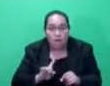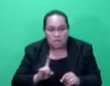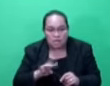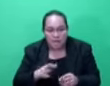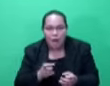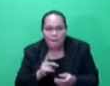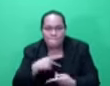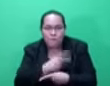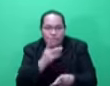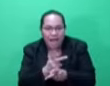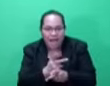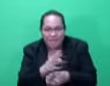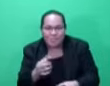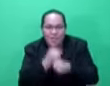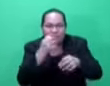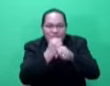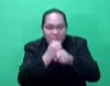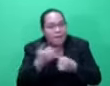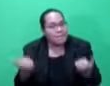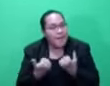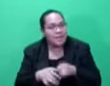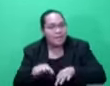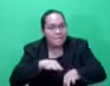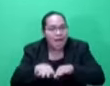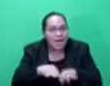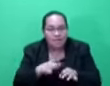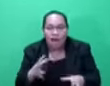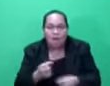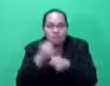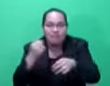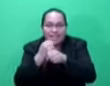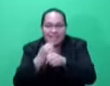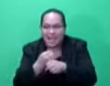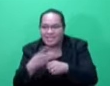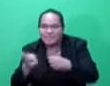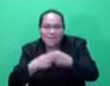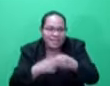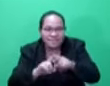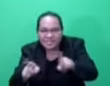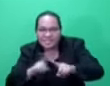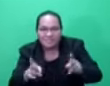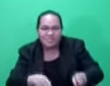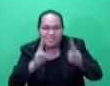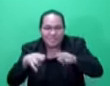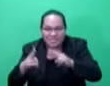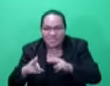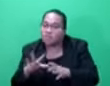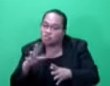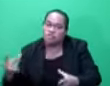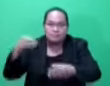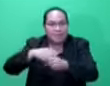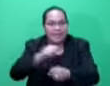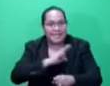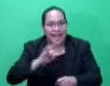products. Lots of plans are in place for upgrading and renovation. This is the time to do them. Engage the staff in these